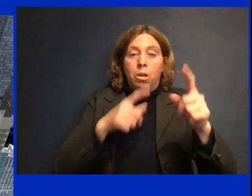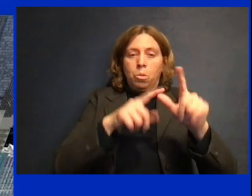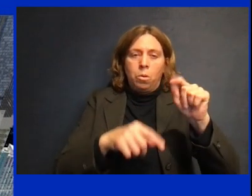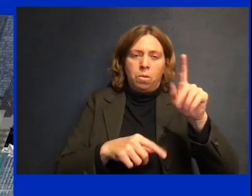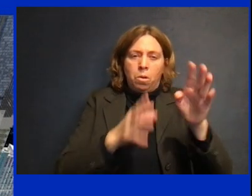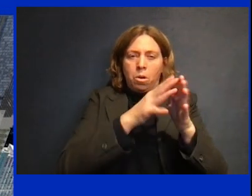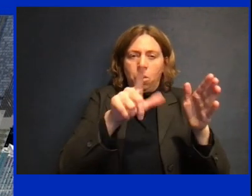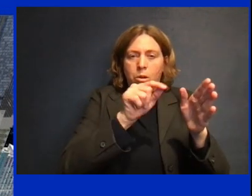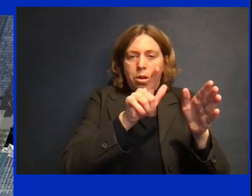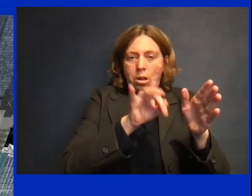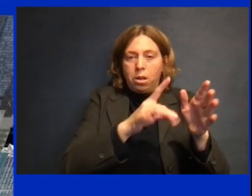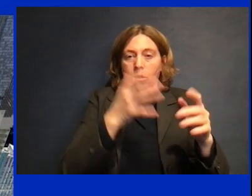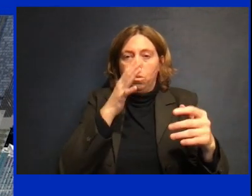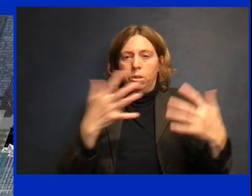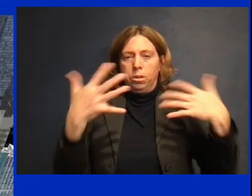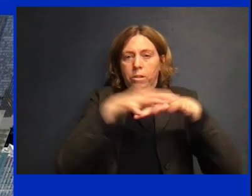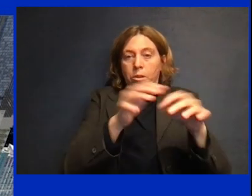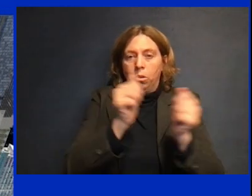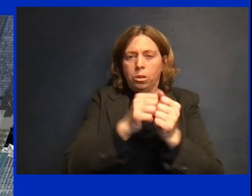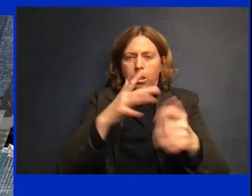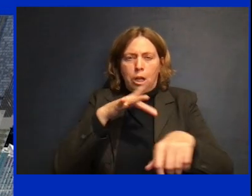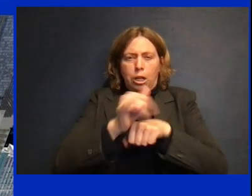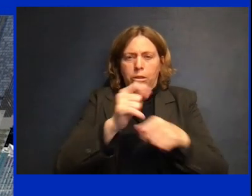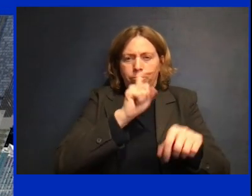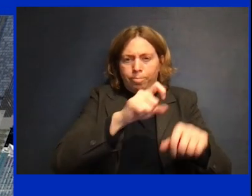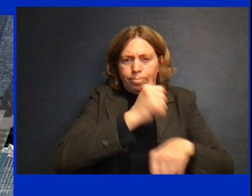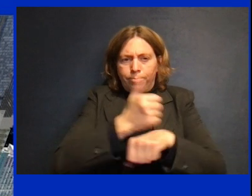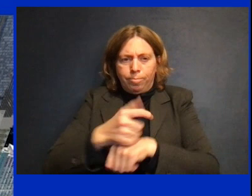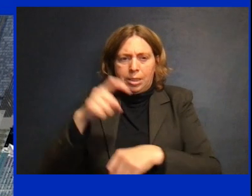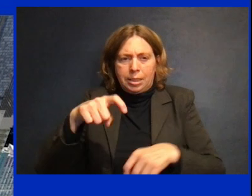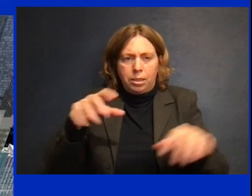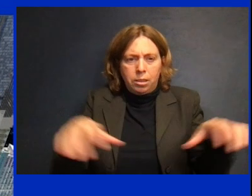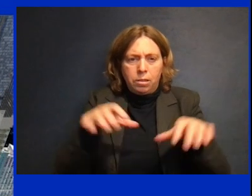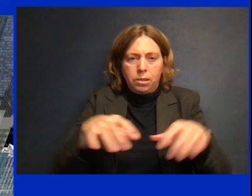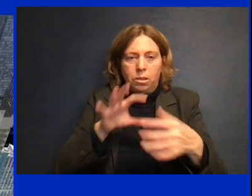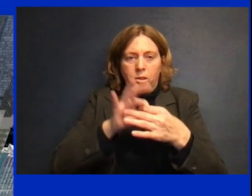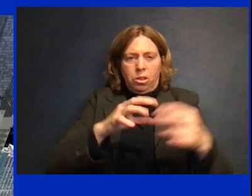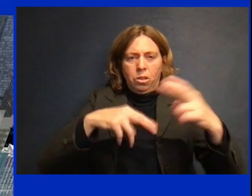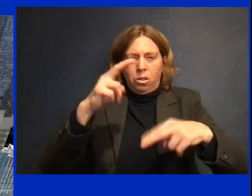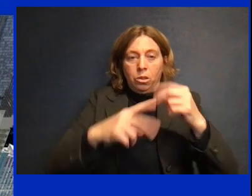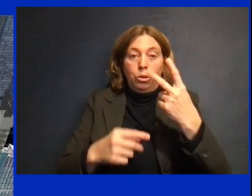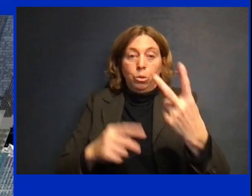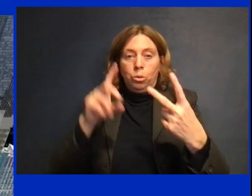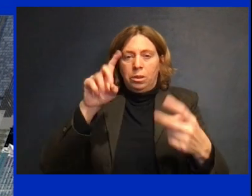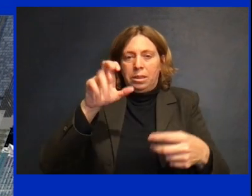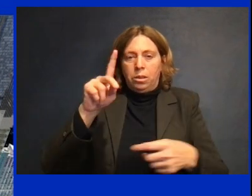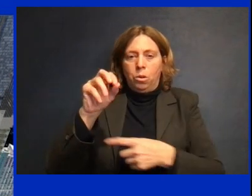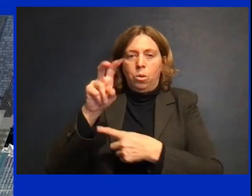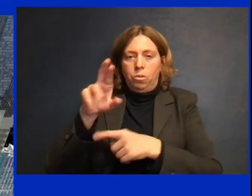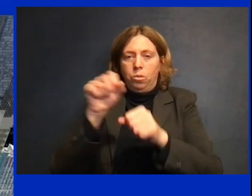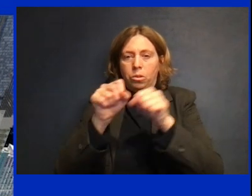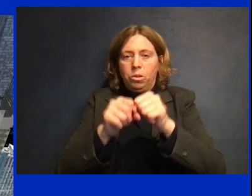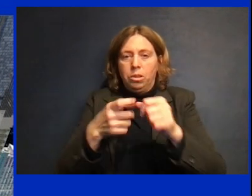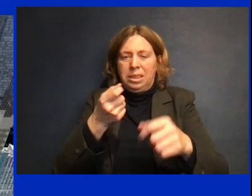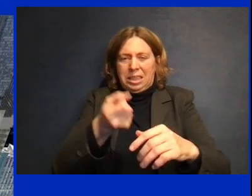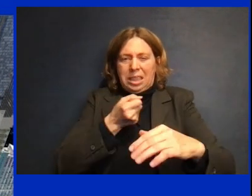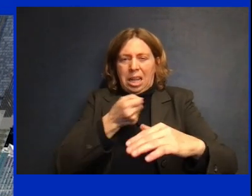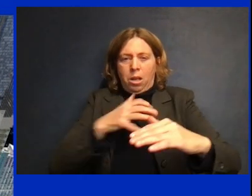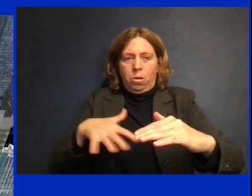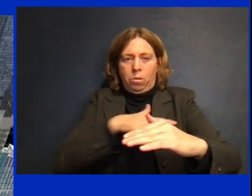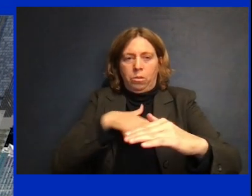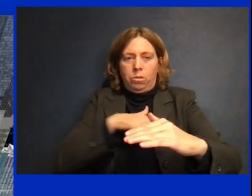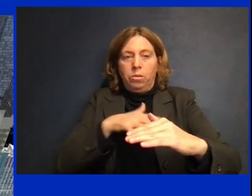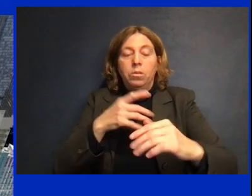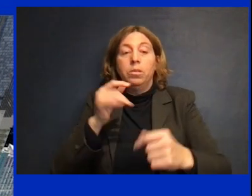action activities focused on the construction of 2 deck-over structures south of the existing ramps. These deckovers